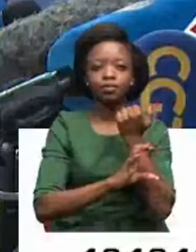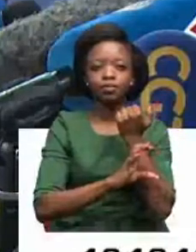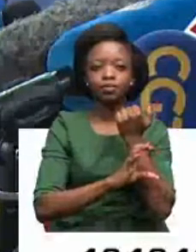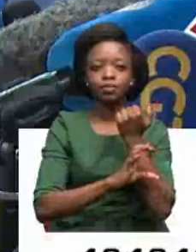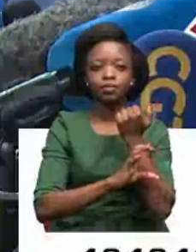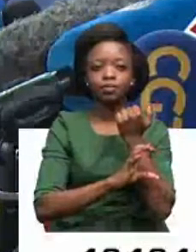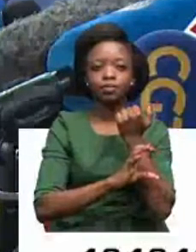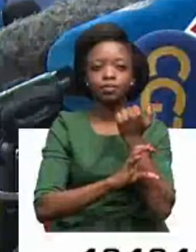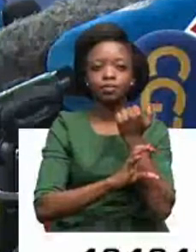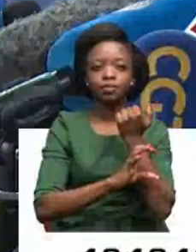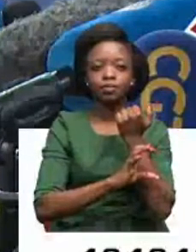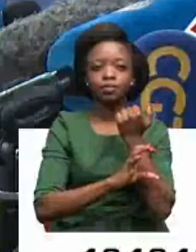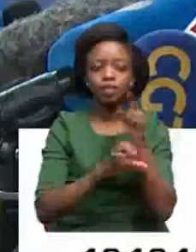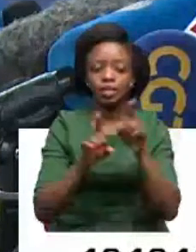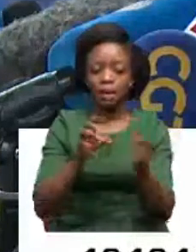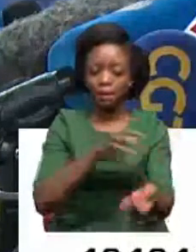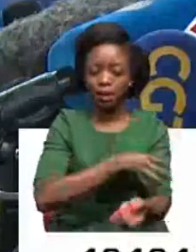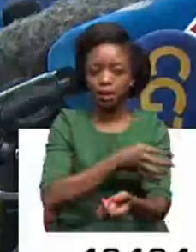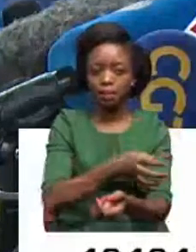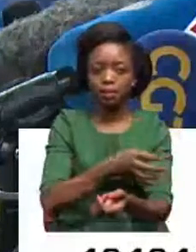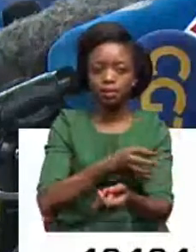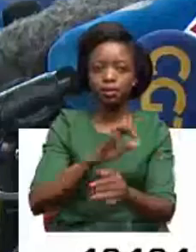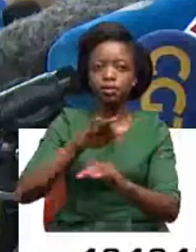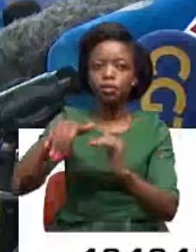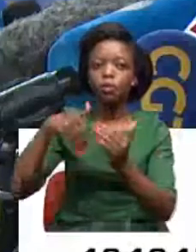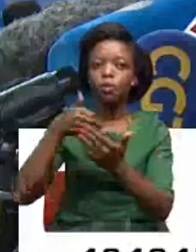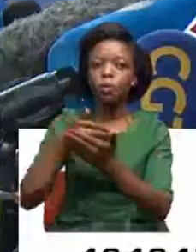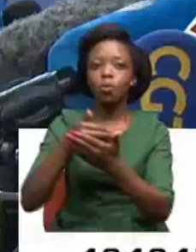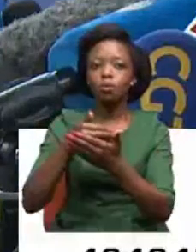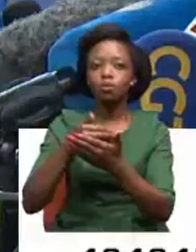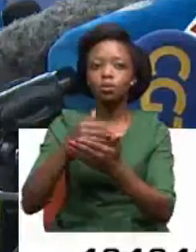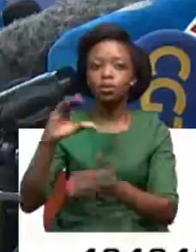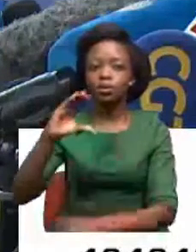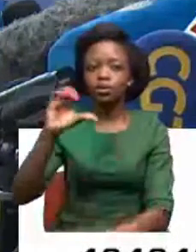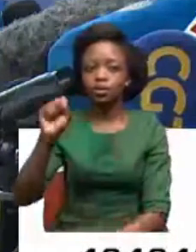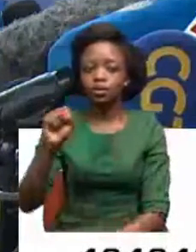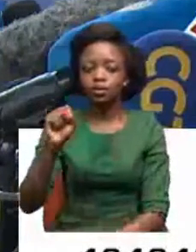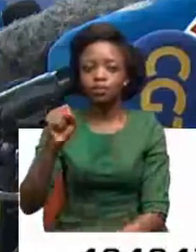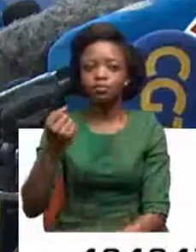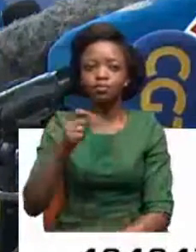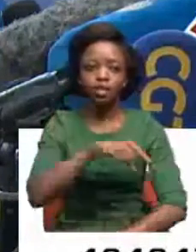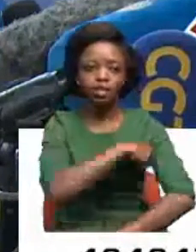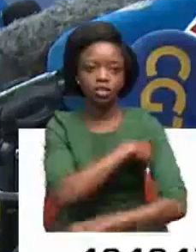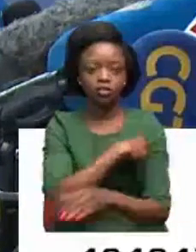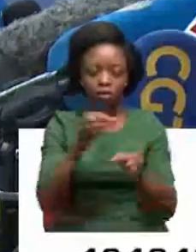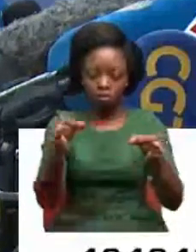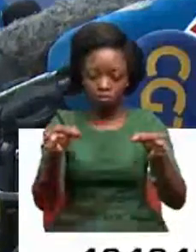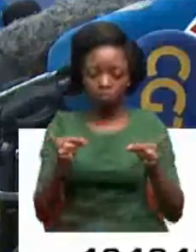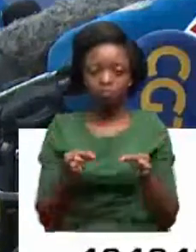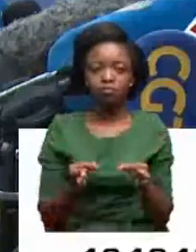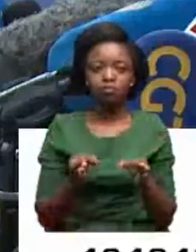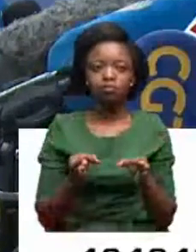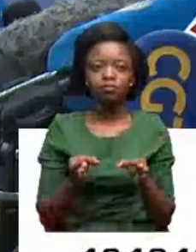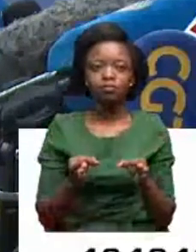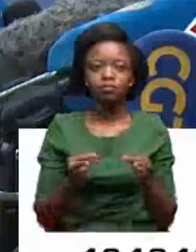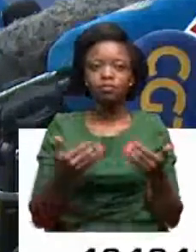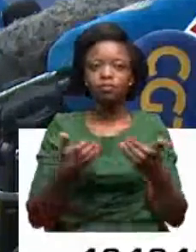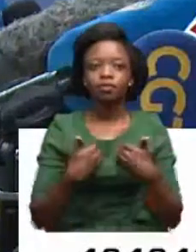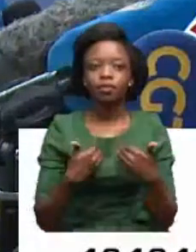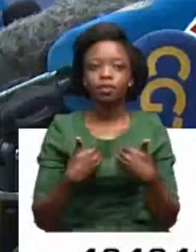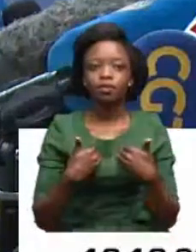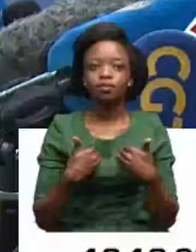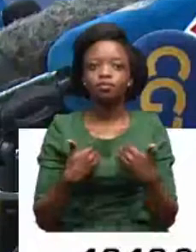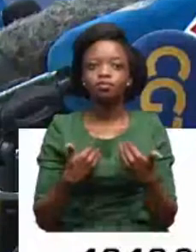terms of diagnostic capacity, as the Home's Cabinet Chief Administrative Secretary has stated, we have